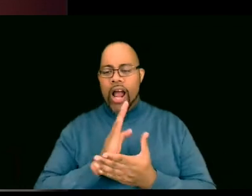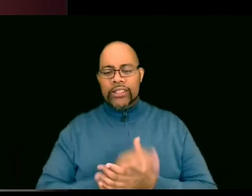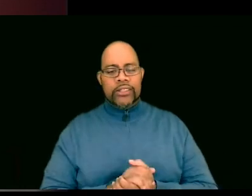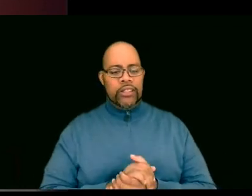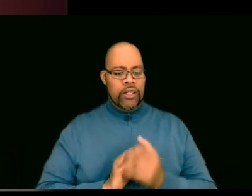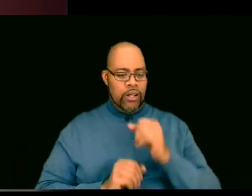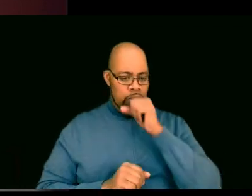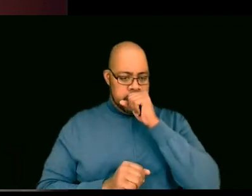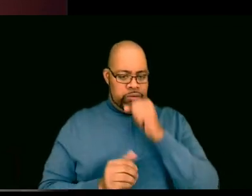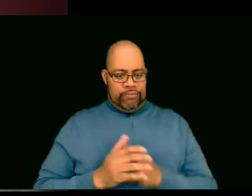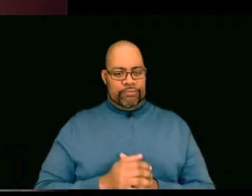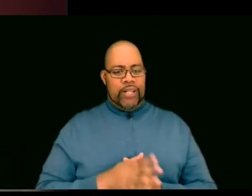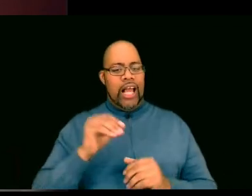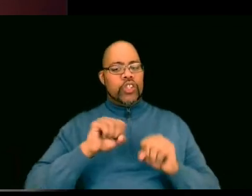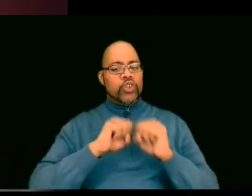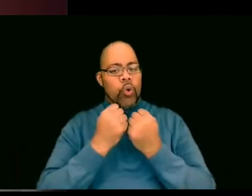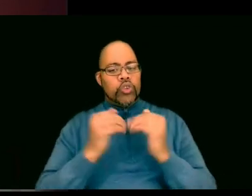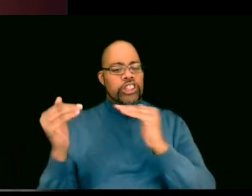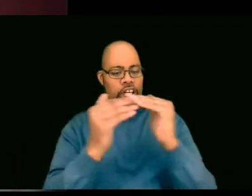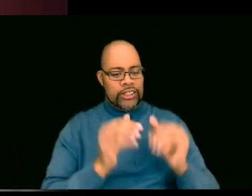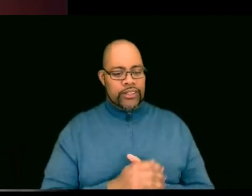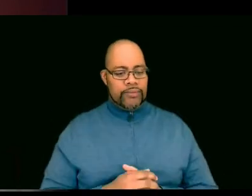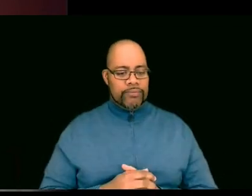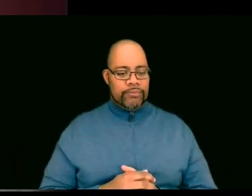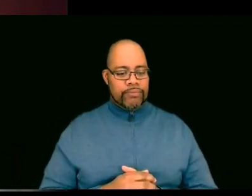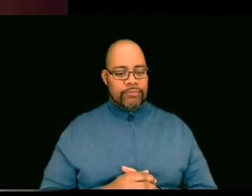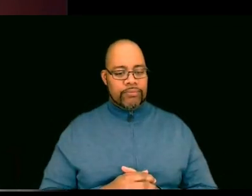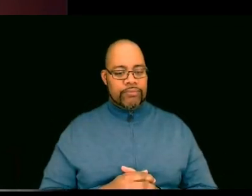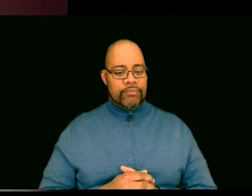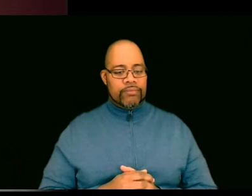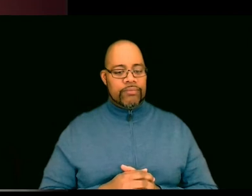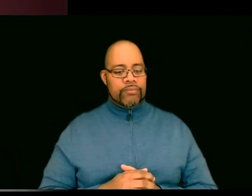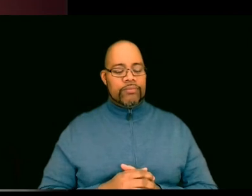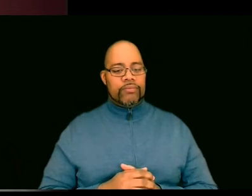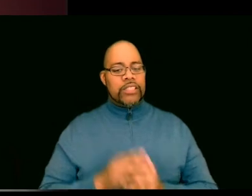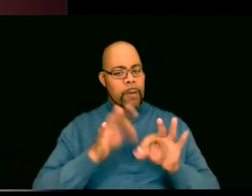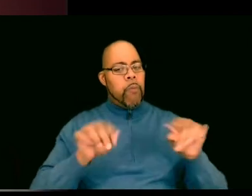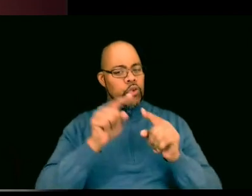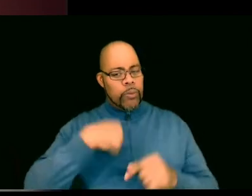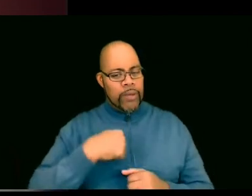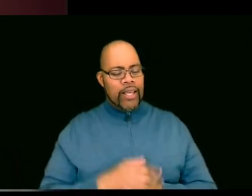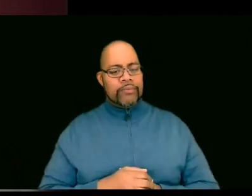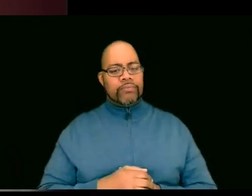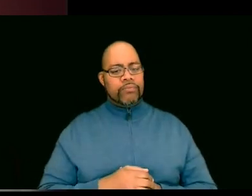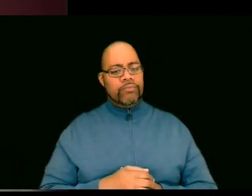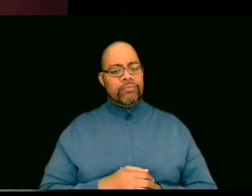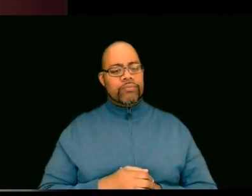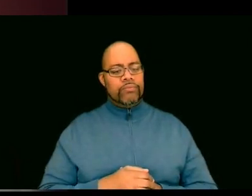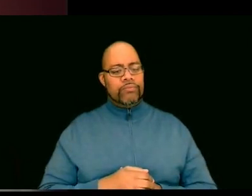human rights and social justice. As I said, that's was very important to me. And